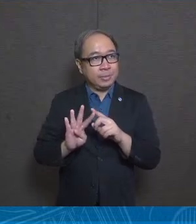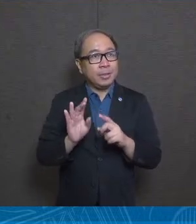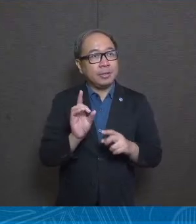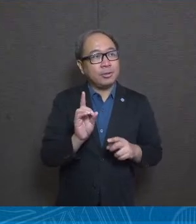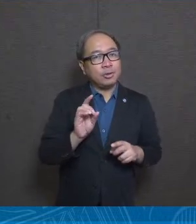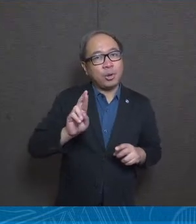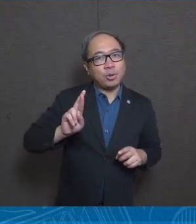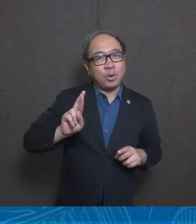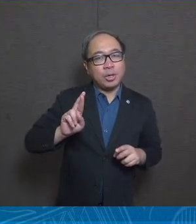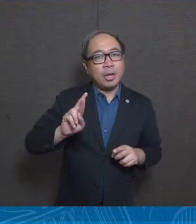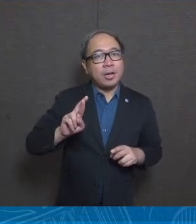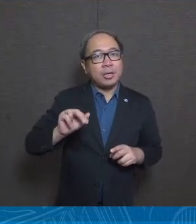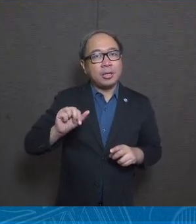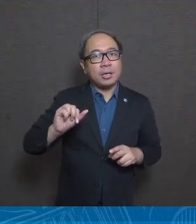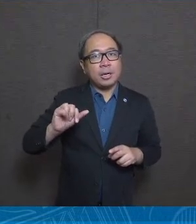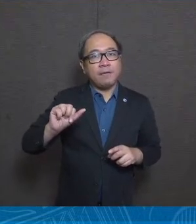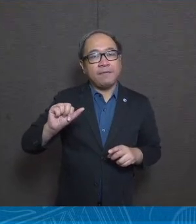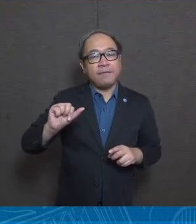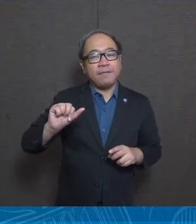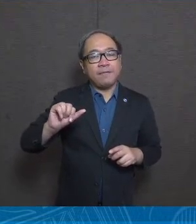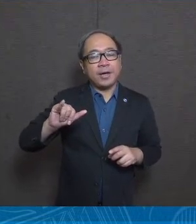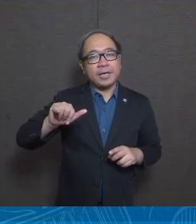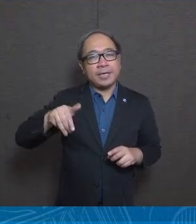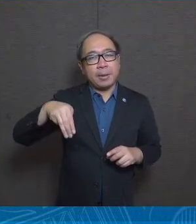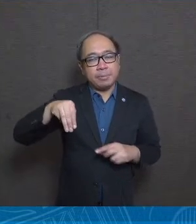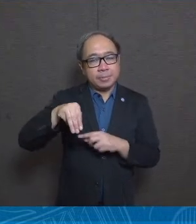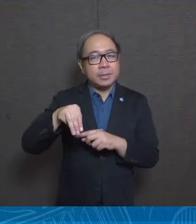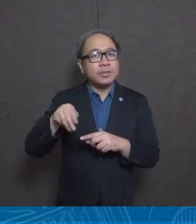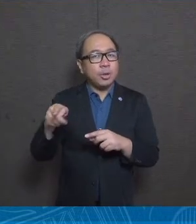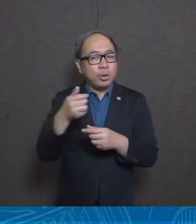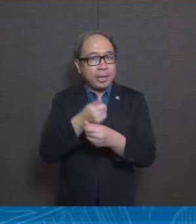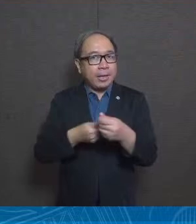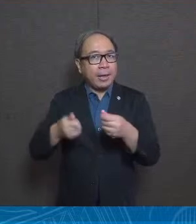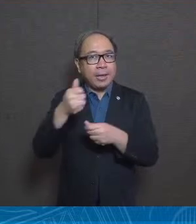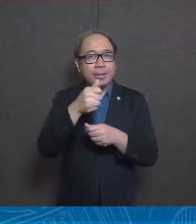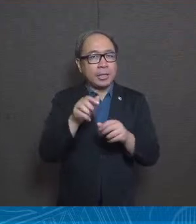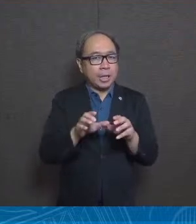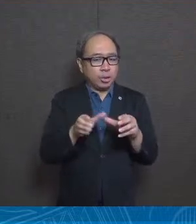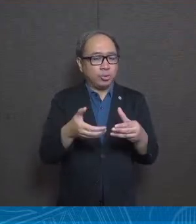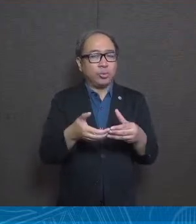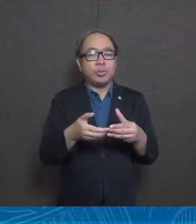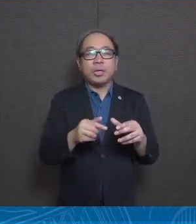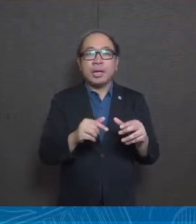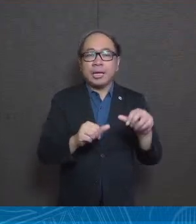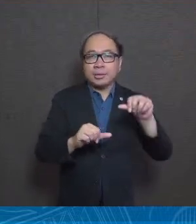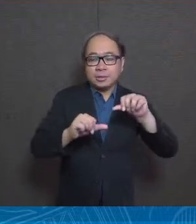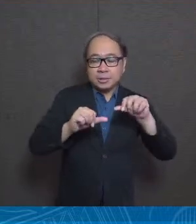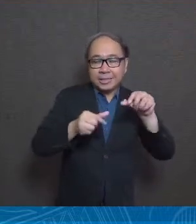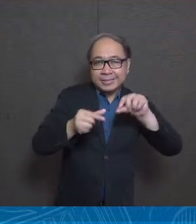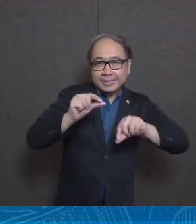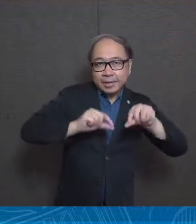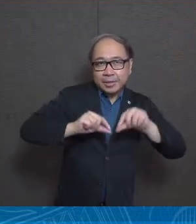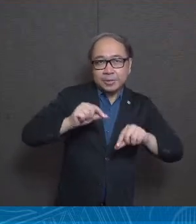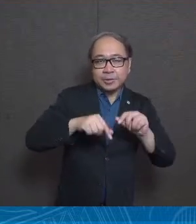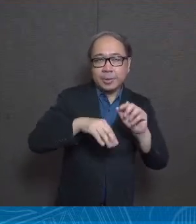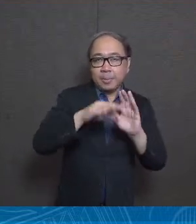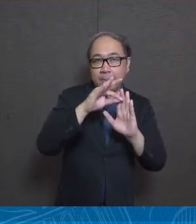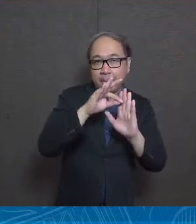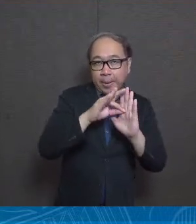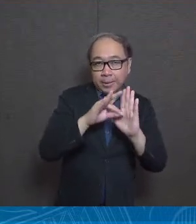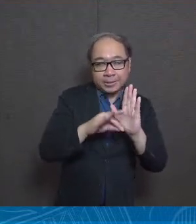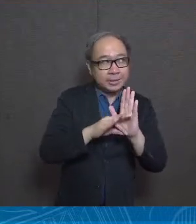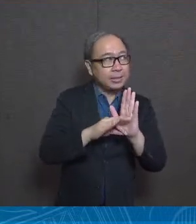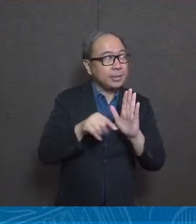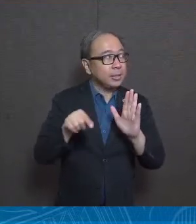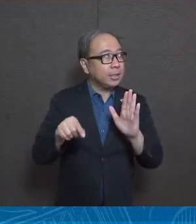Rafayang. She's the head of unit in science policy and basic science, nature